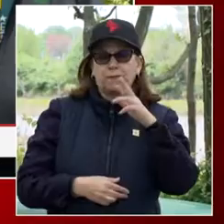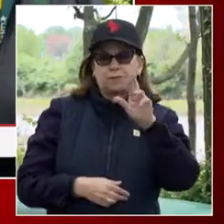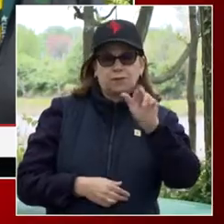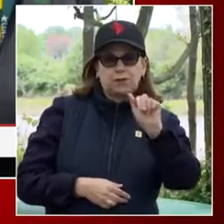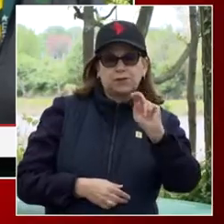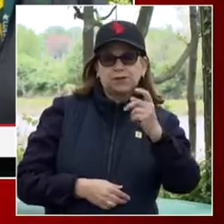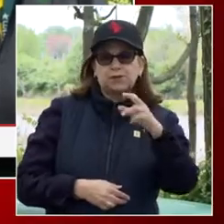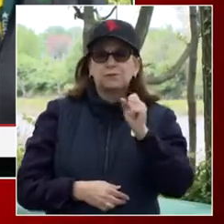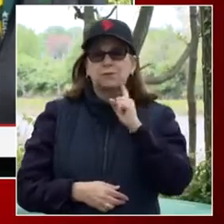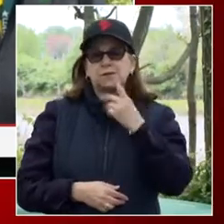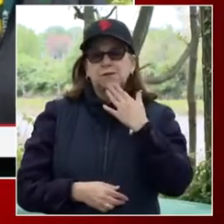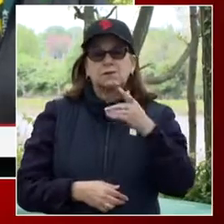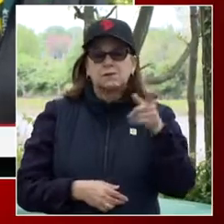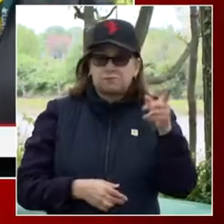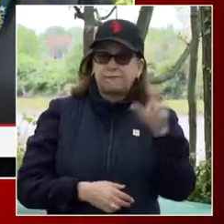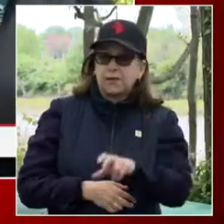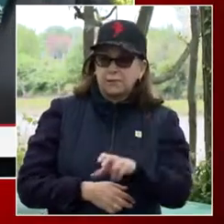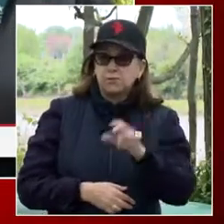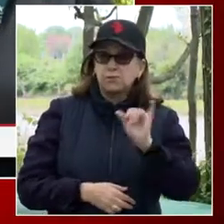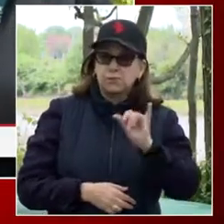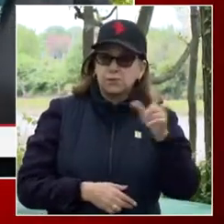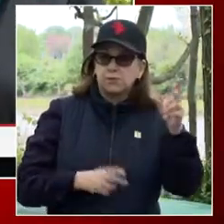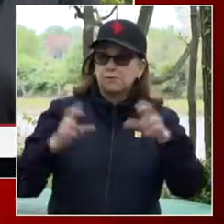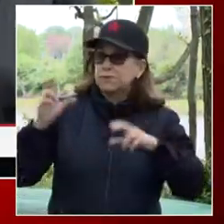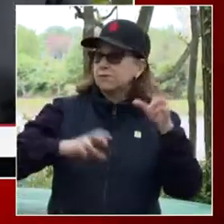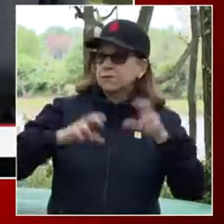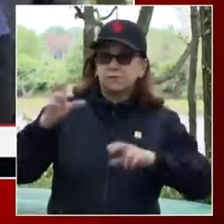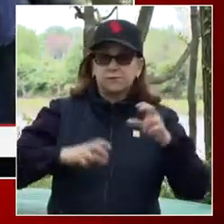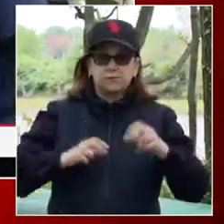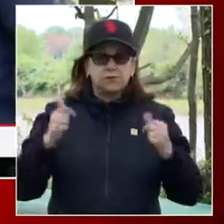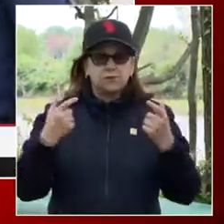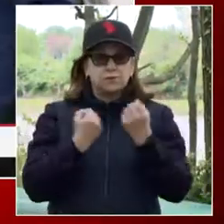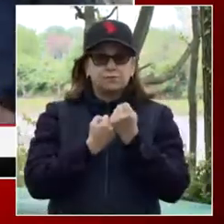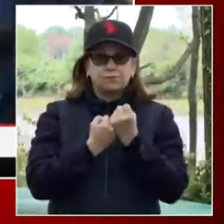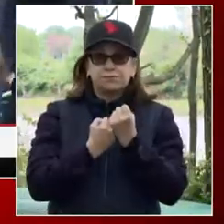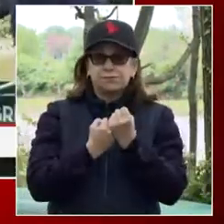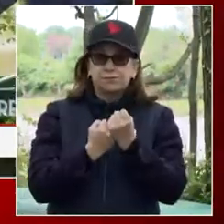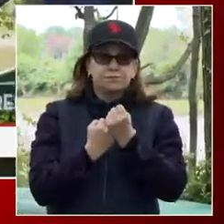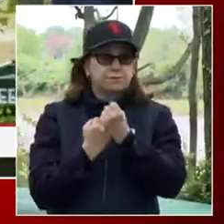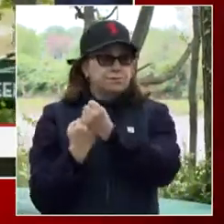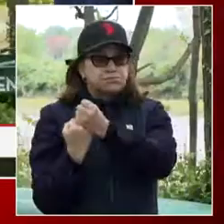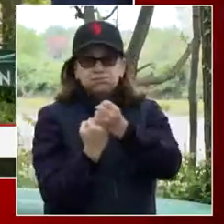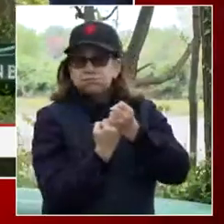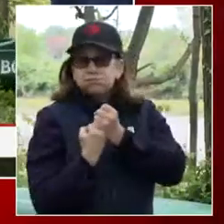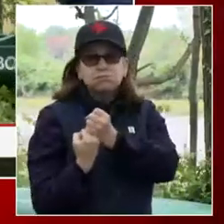all the investment. I really appreciate it. Thank you. Thank you, Lee.